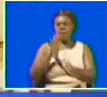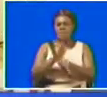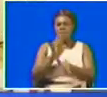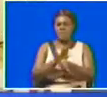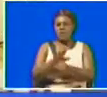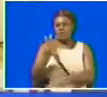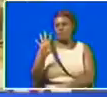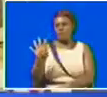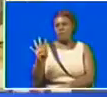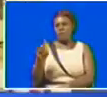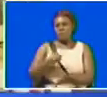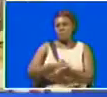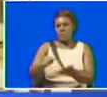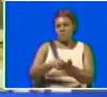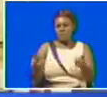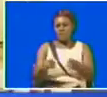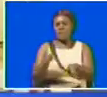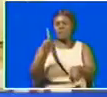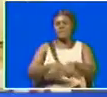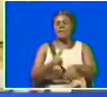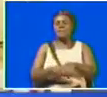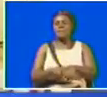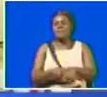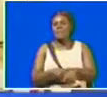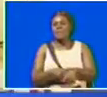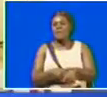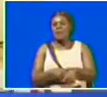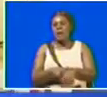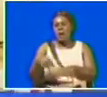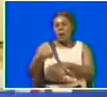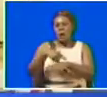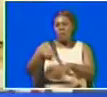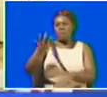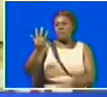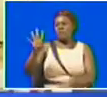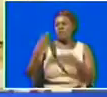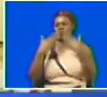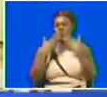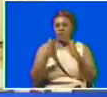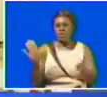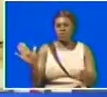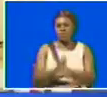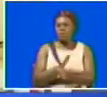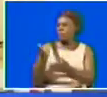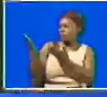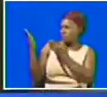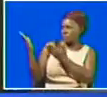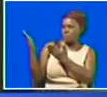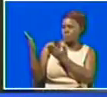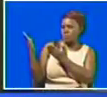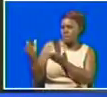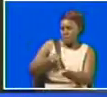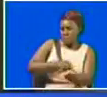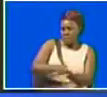Albert Einsteins being printed at a go, at once. So it takes around 4 hours to complete a full bust of Albert Einstein.